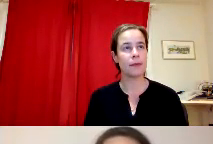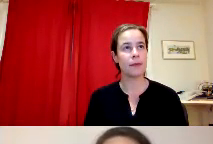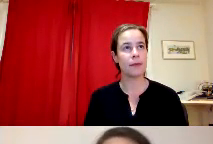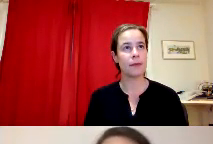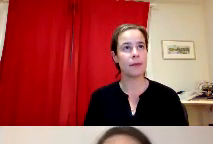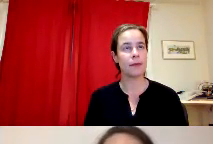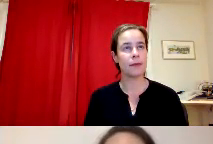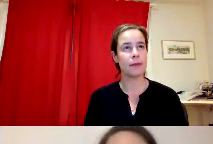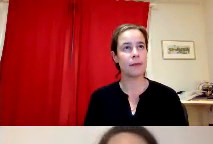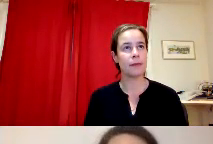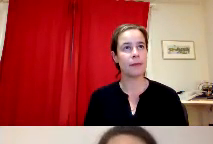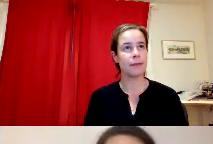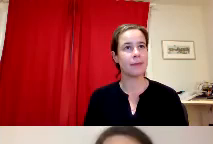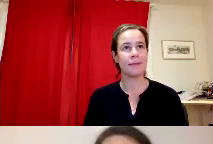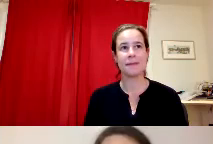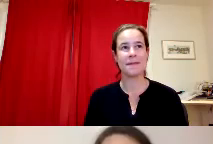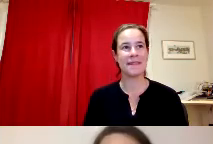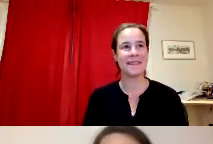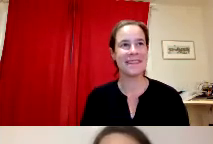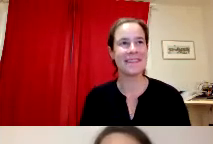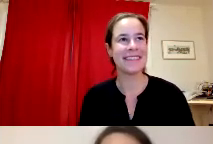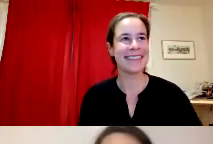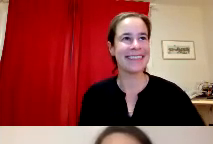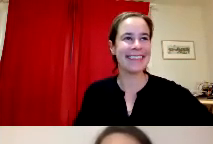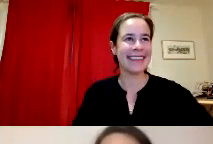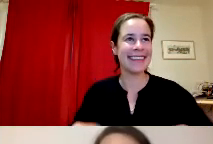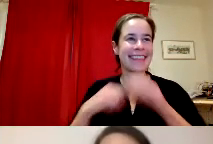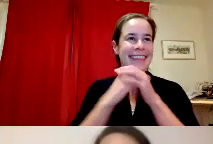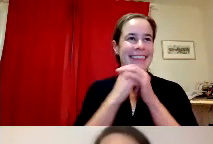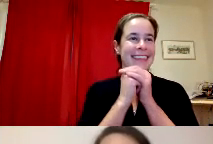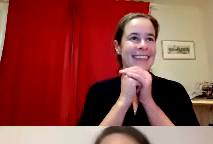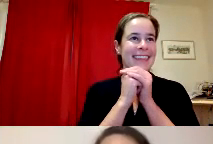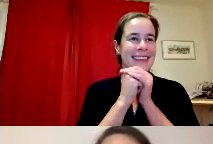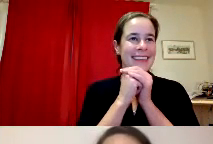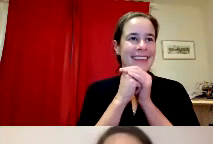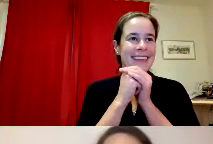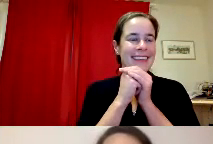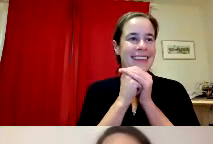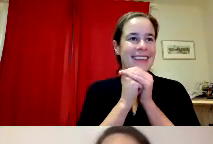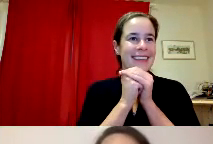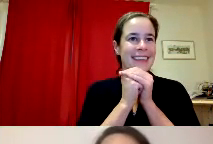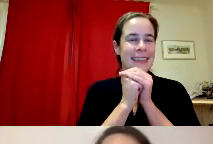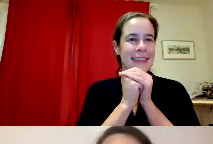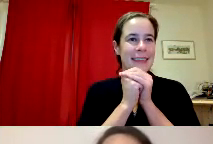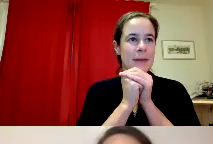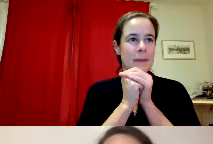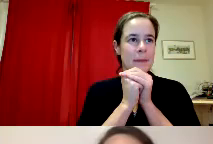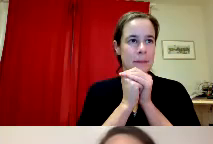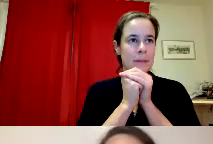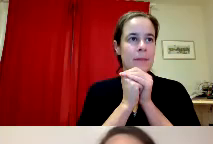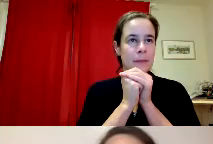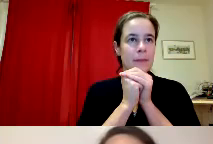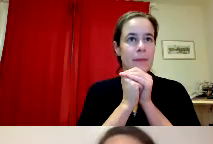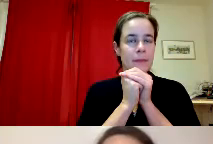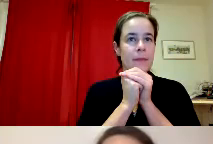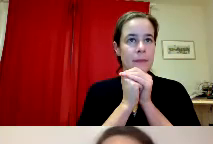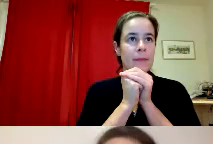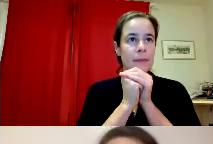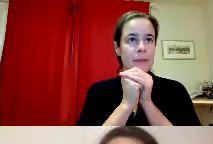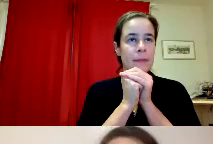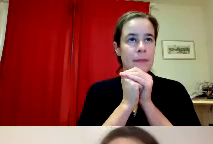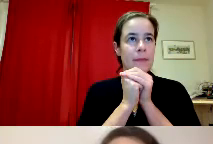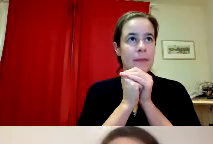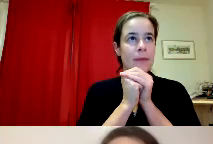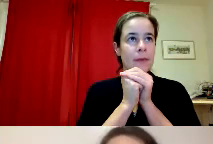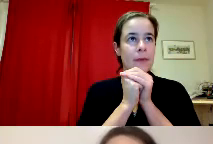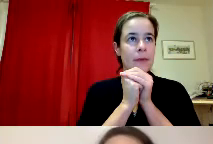very different. We had no idea what we were expecting or what to expect. So in Nova